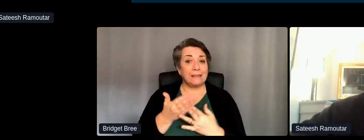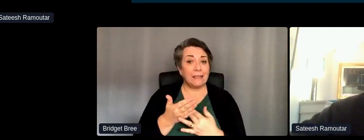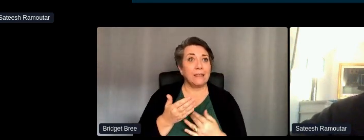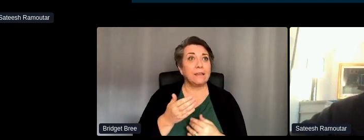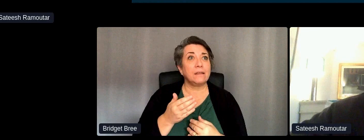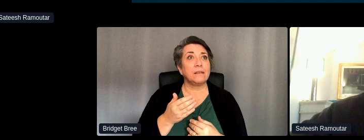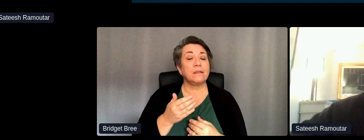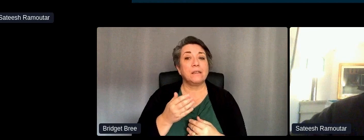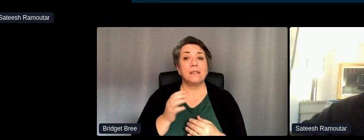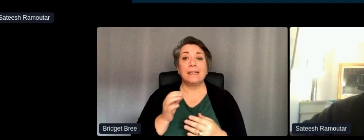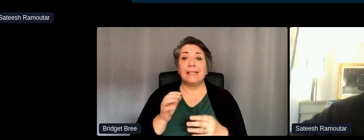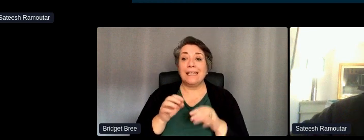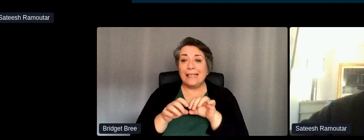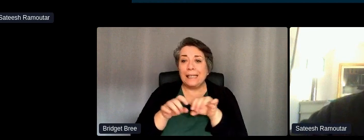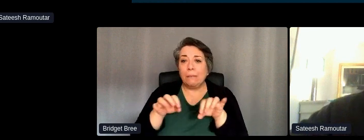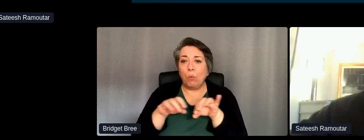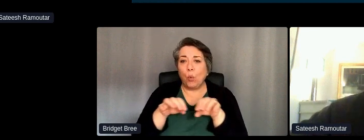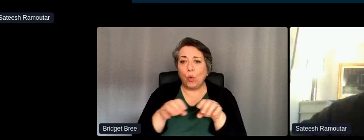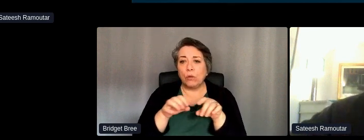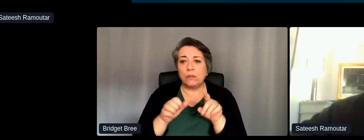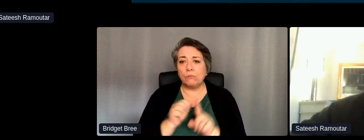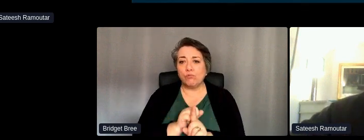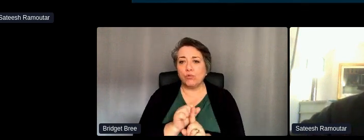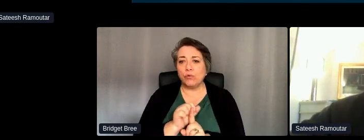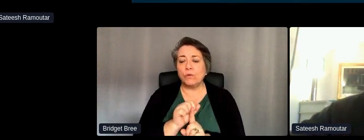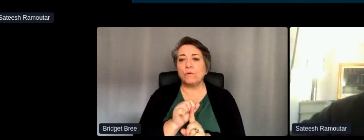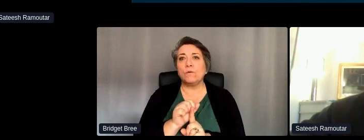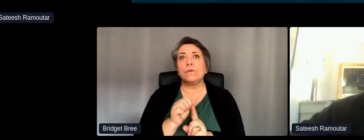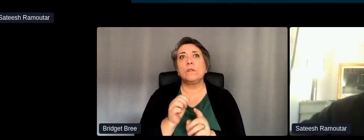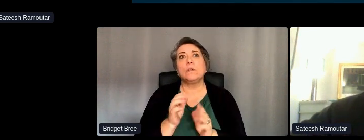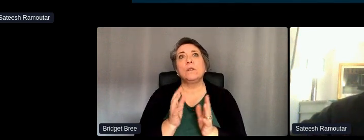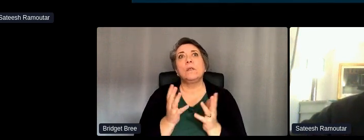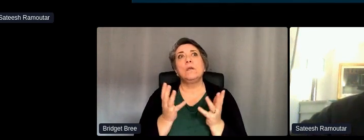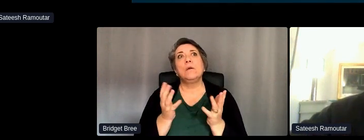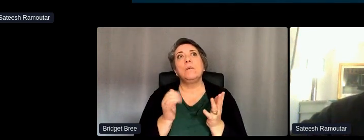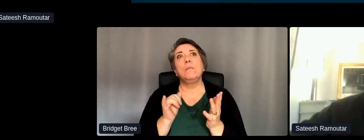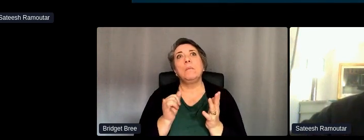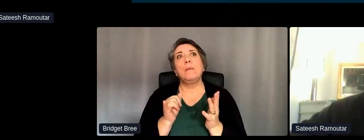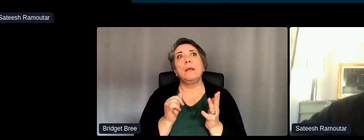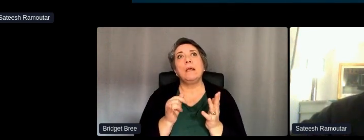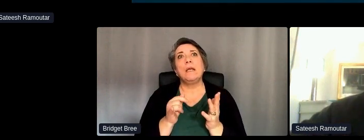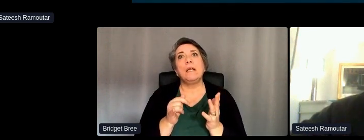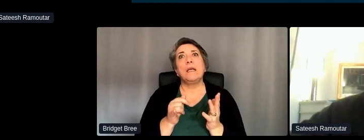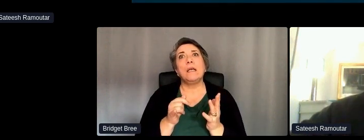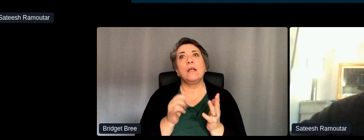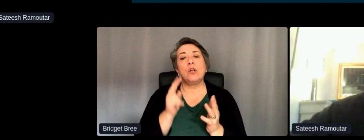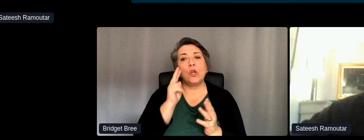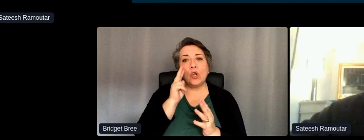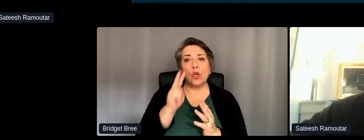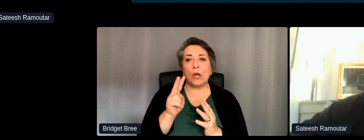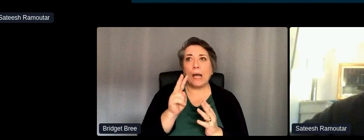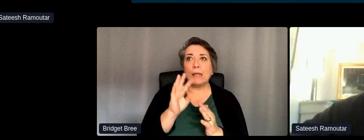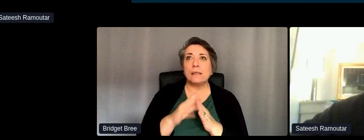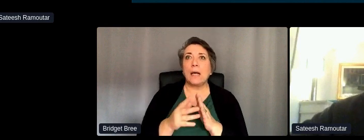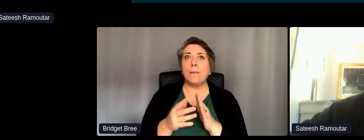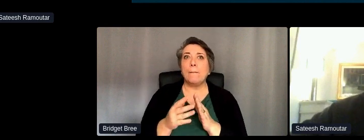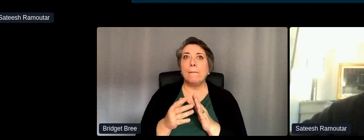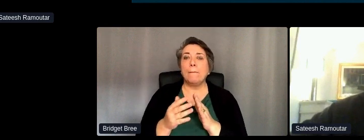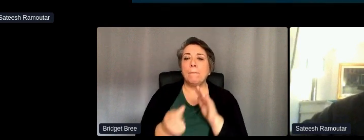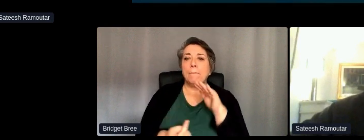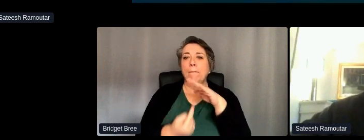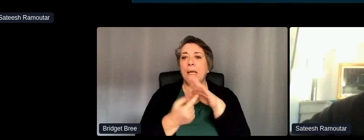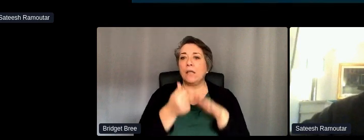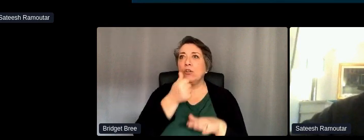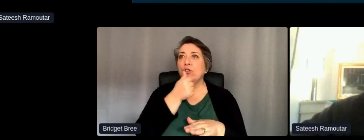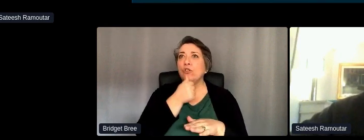keyboards. We're also going to look at some main used apps like Zoom and give them the Easology treatment, for want of a